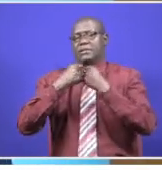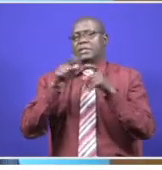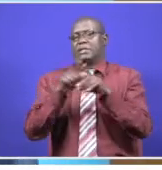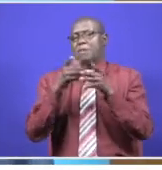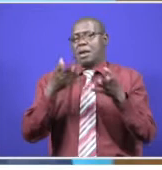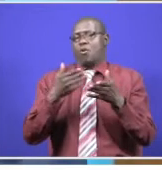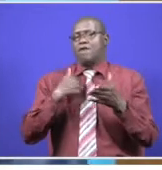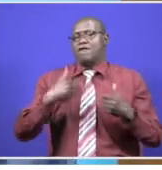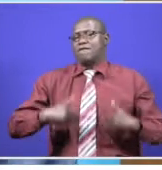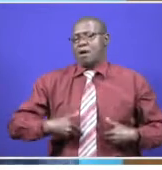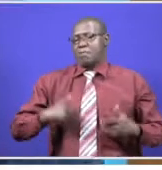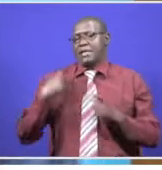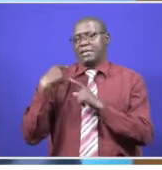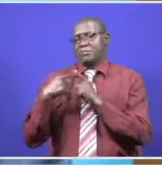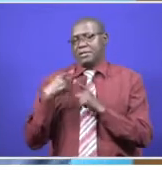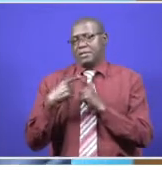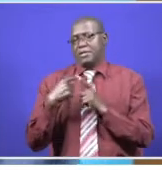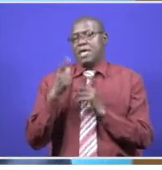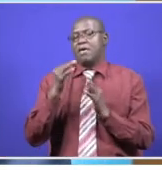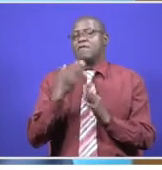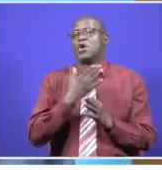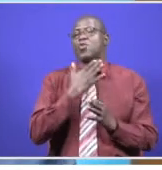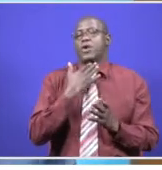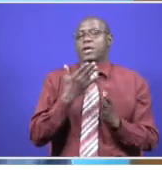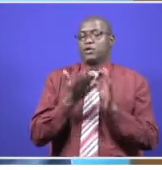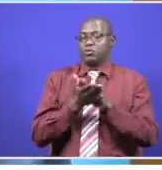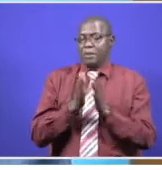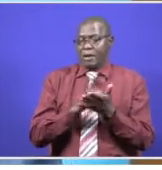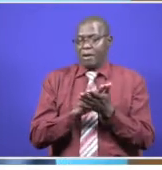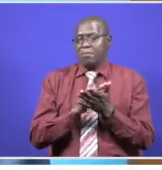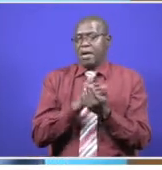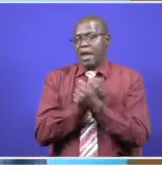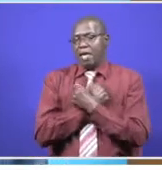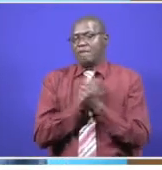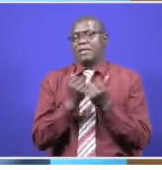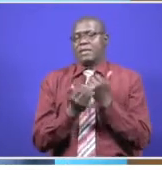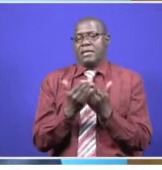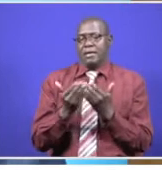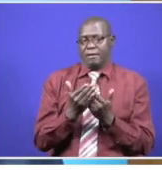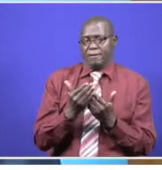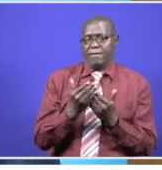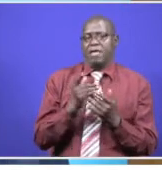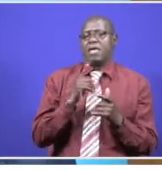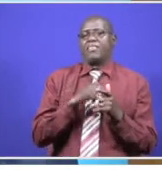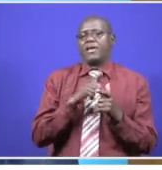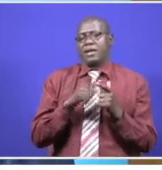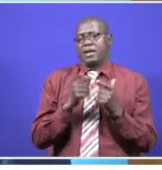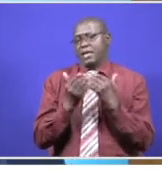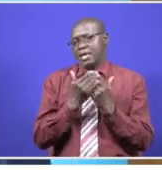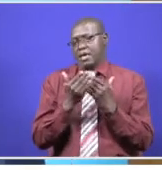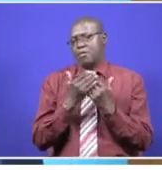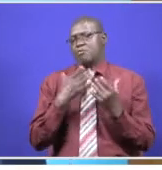famine that we are experiencing, if we are willing to become loving and caring, we can care for people and maybe